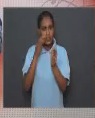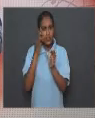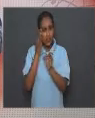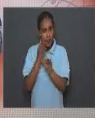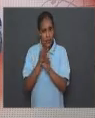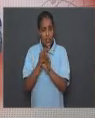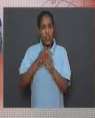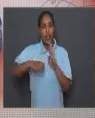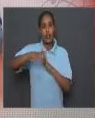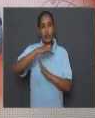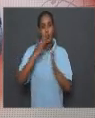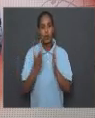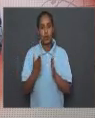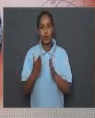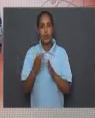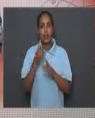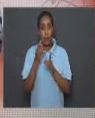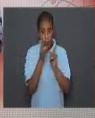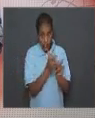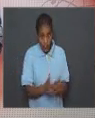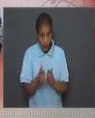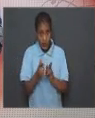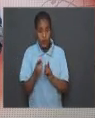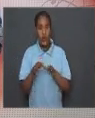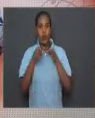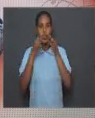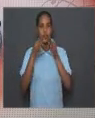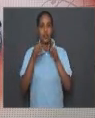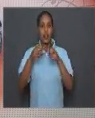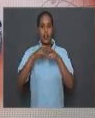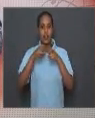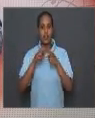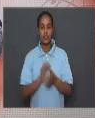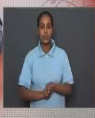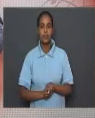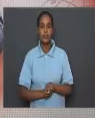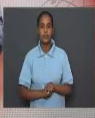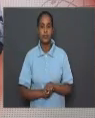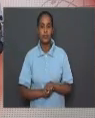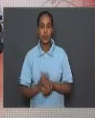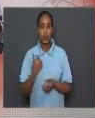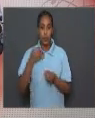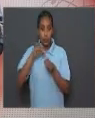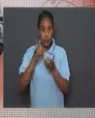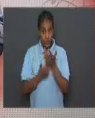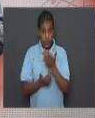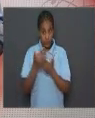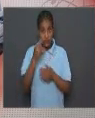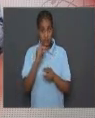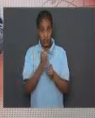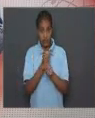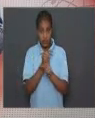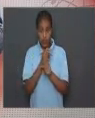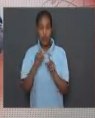of electrolysis as a method of conducting electricity. We also discussed the nature